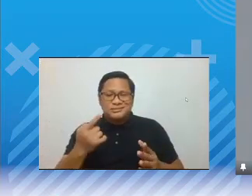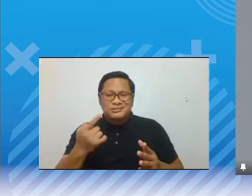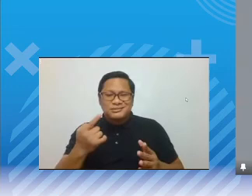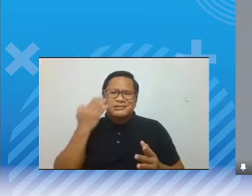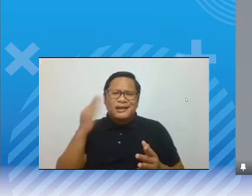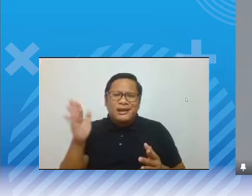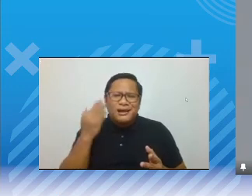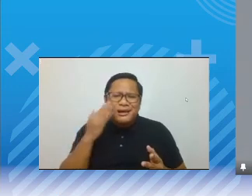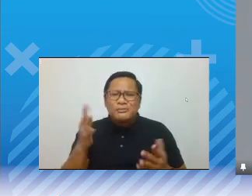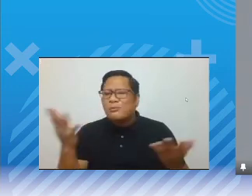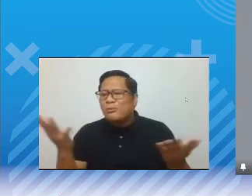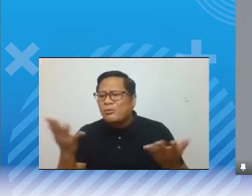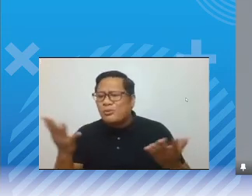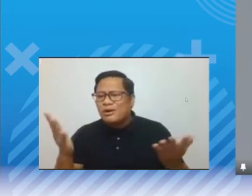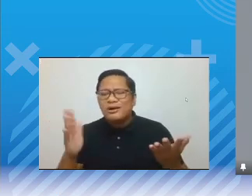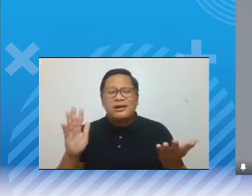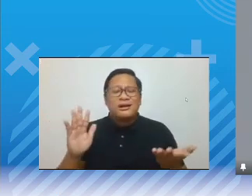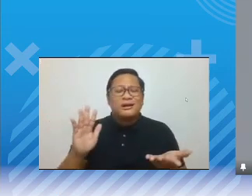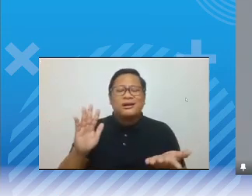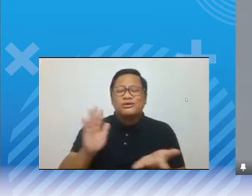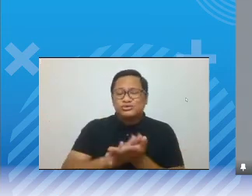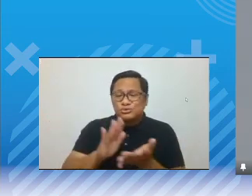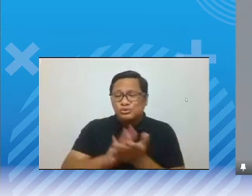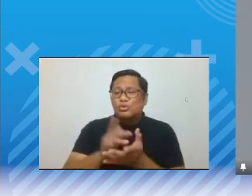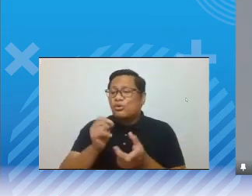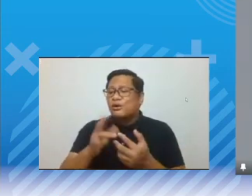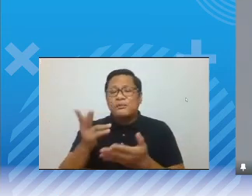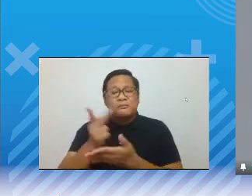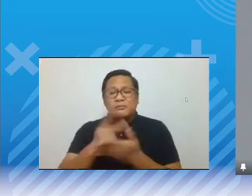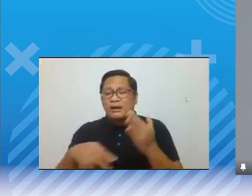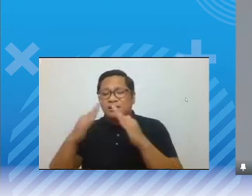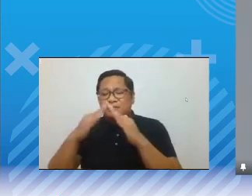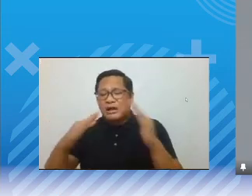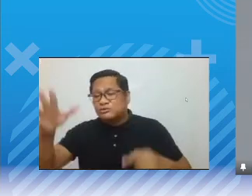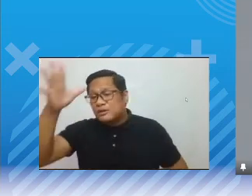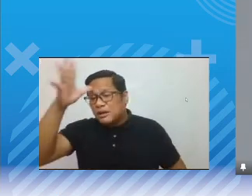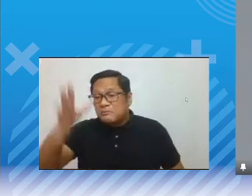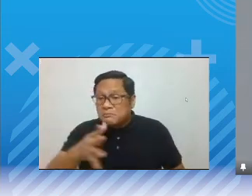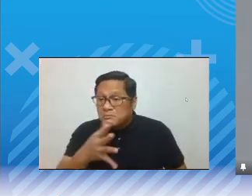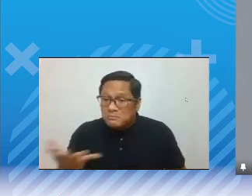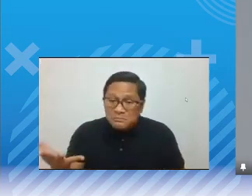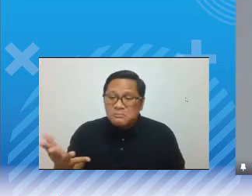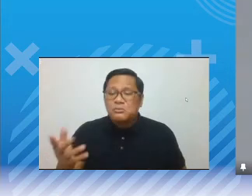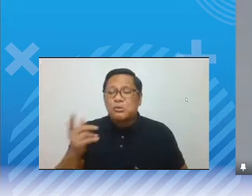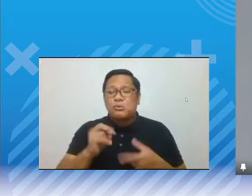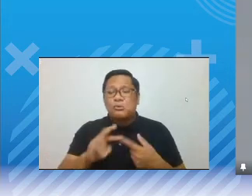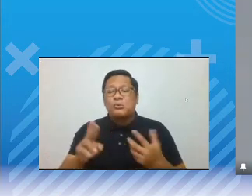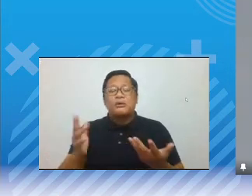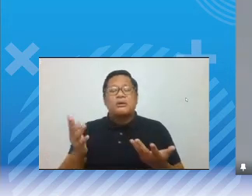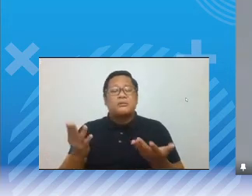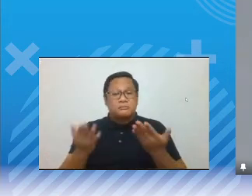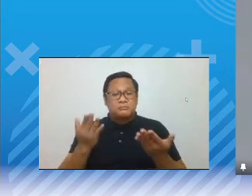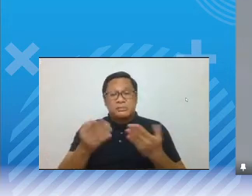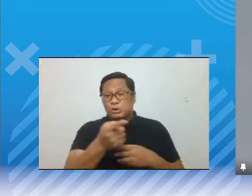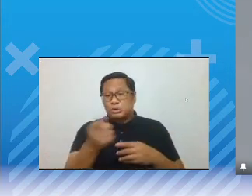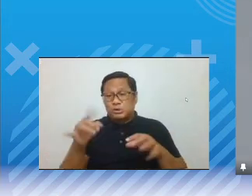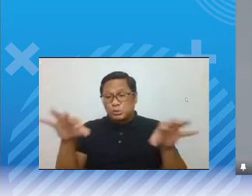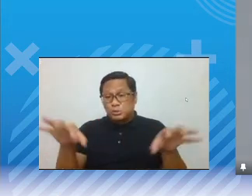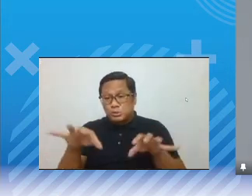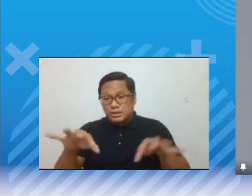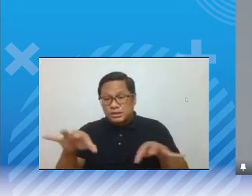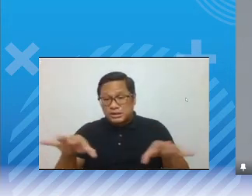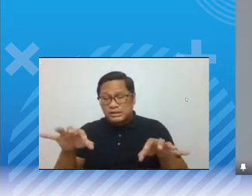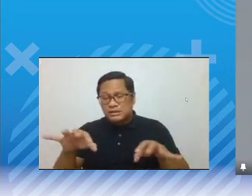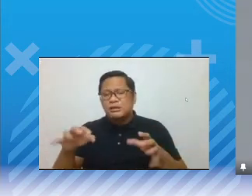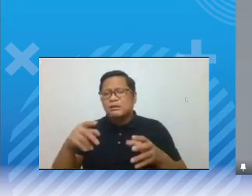are you in now. Are you a part of the household as a mom, as a parent, or you're working because we're in